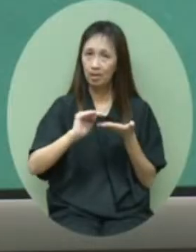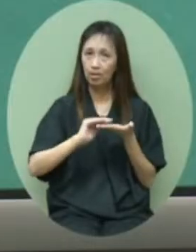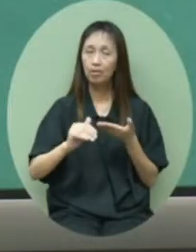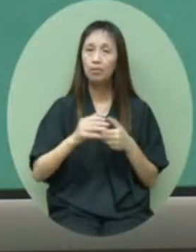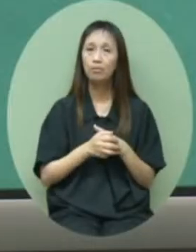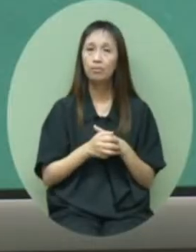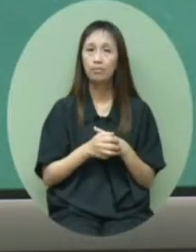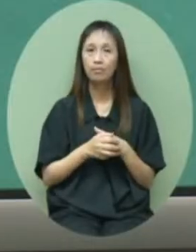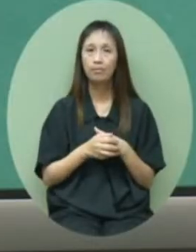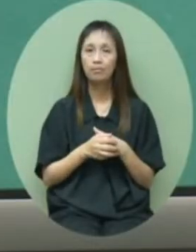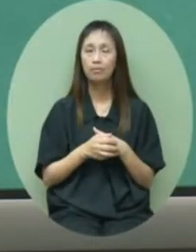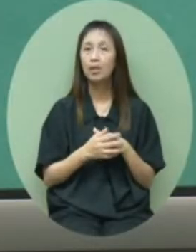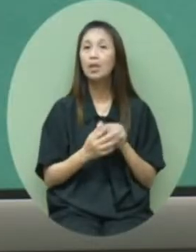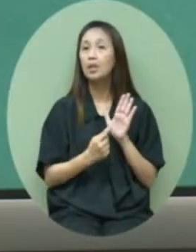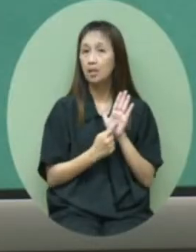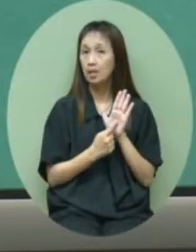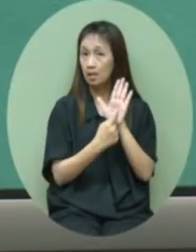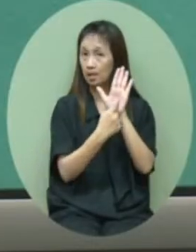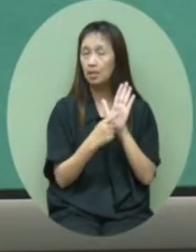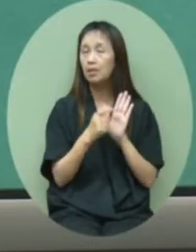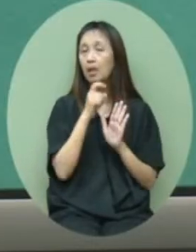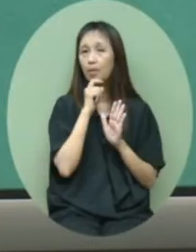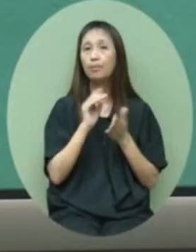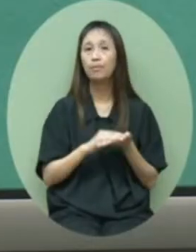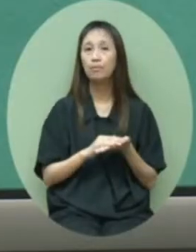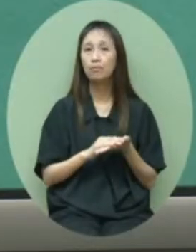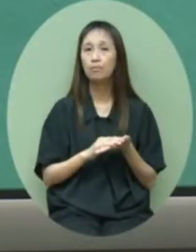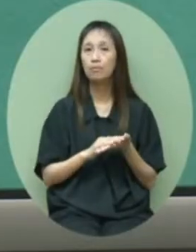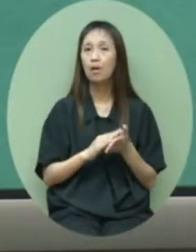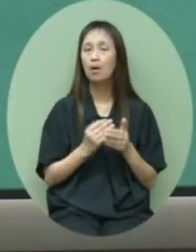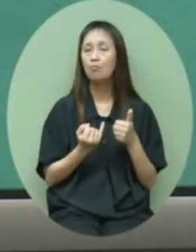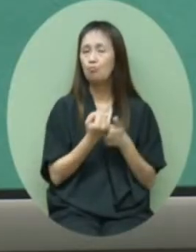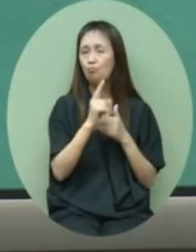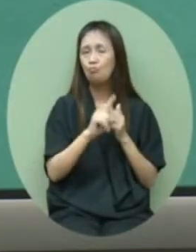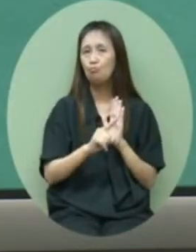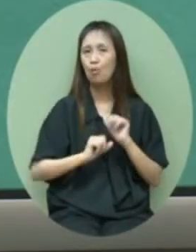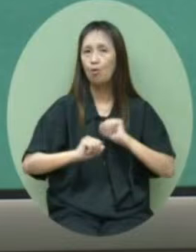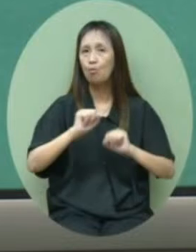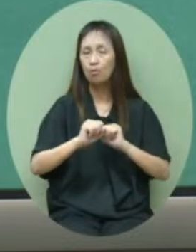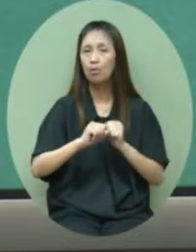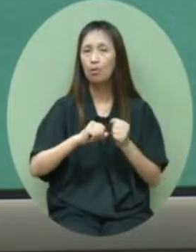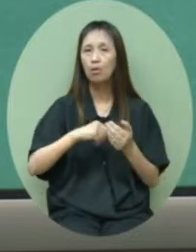ensure national safety and national security. As for the offending act,